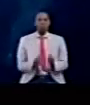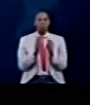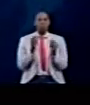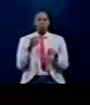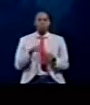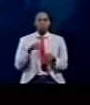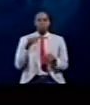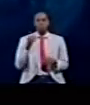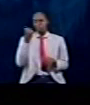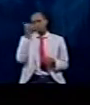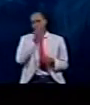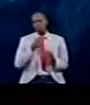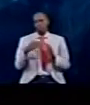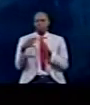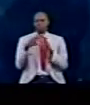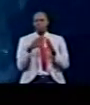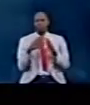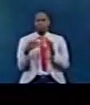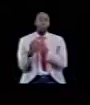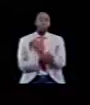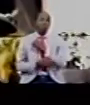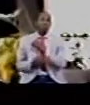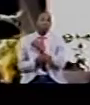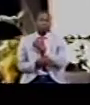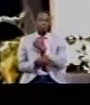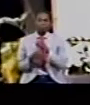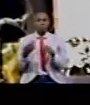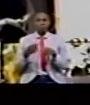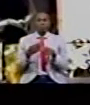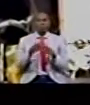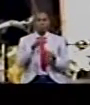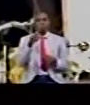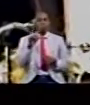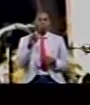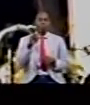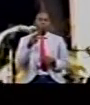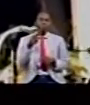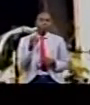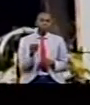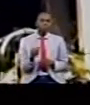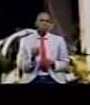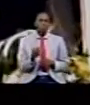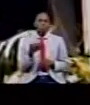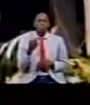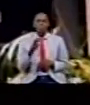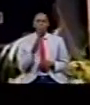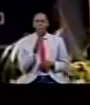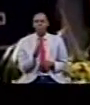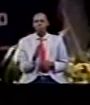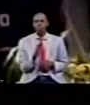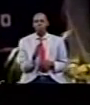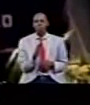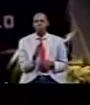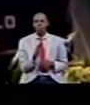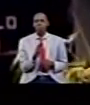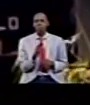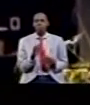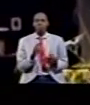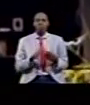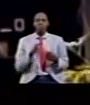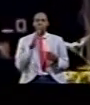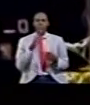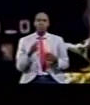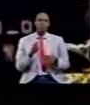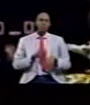very quickly this morning as we devote some minutes, critically as men, we devote